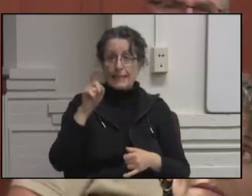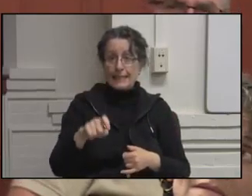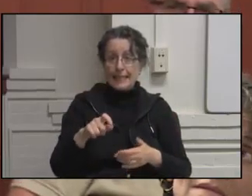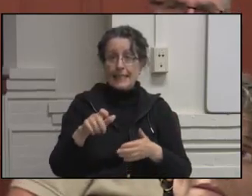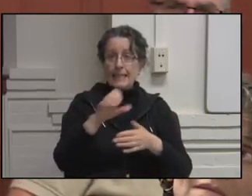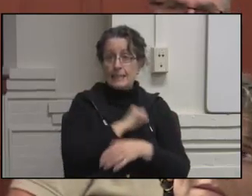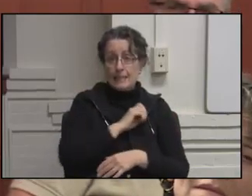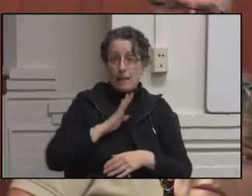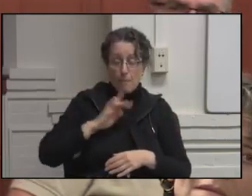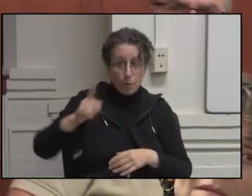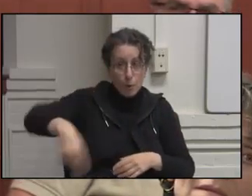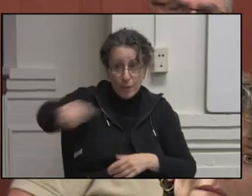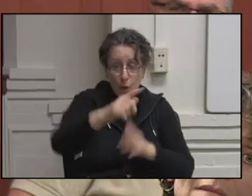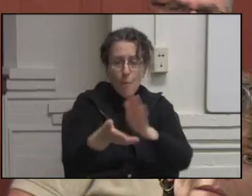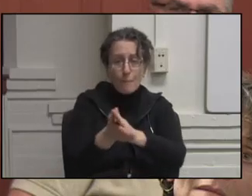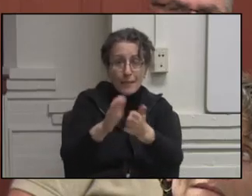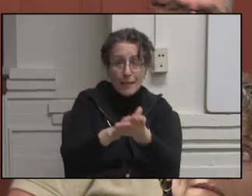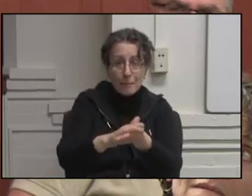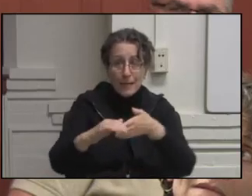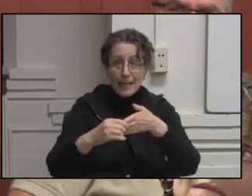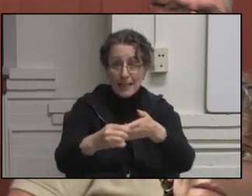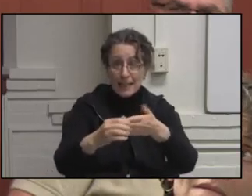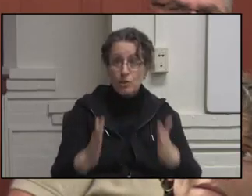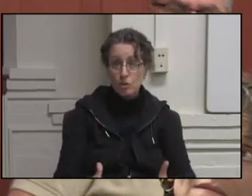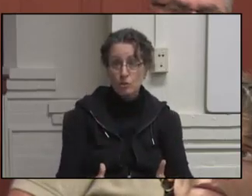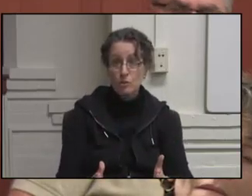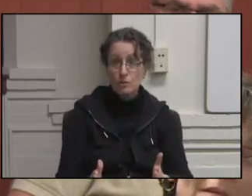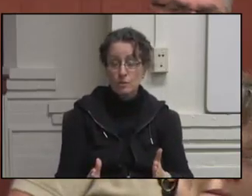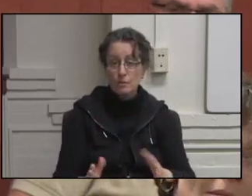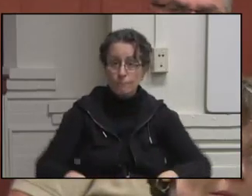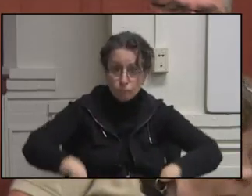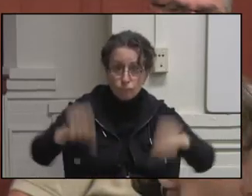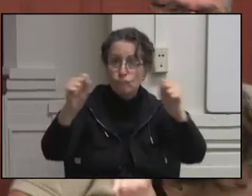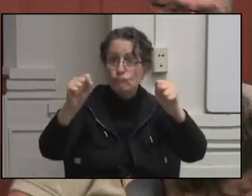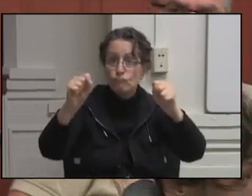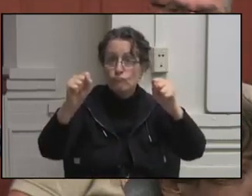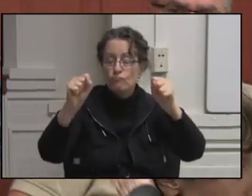That is being able to recognize